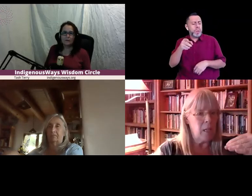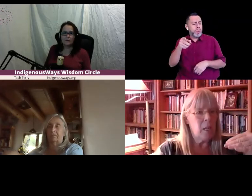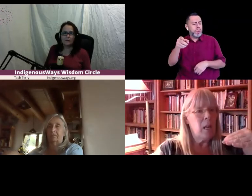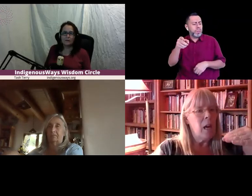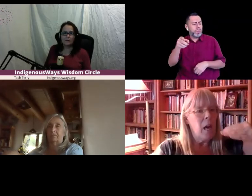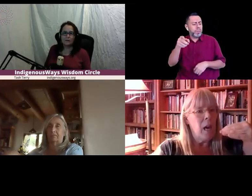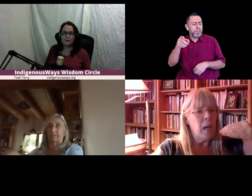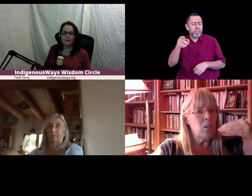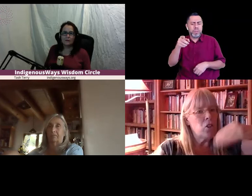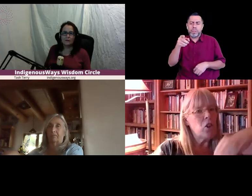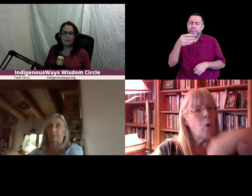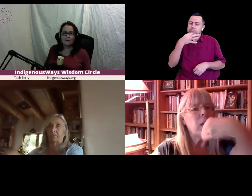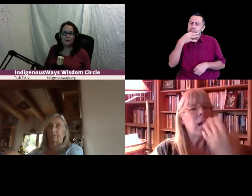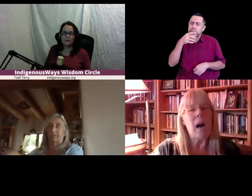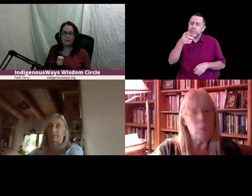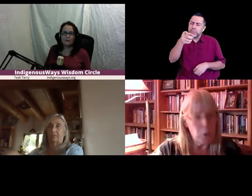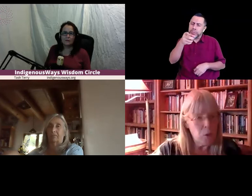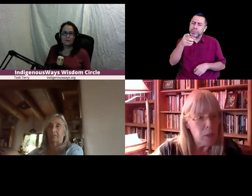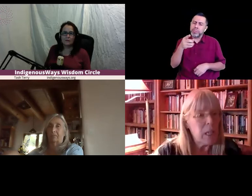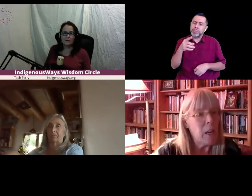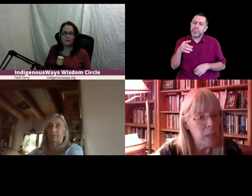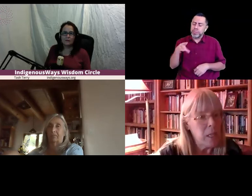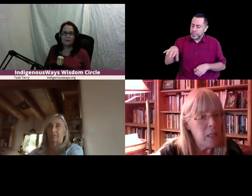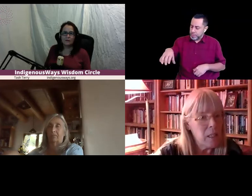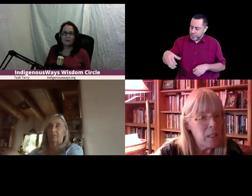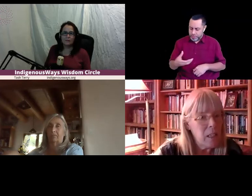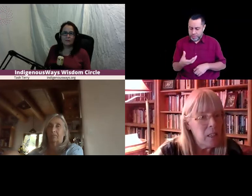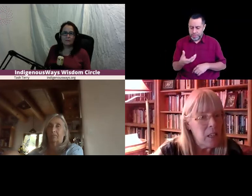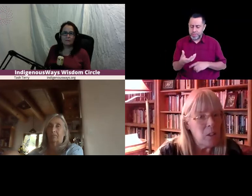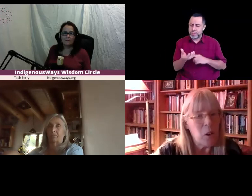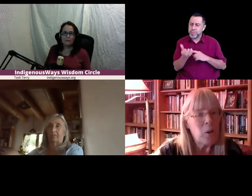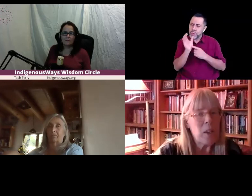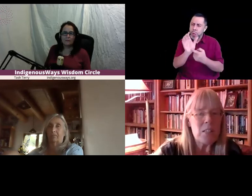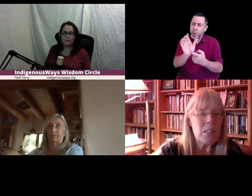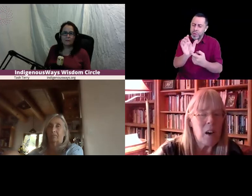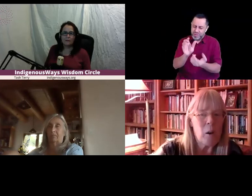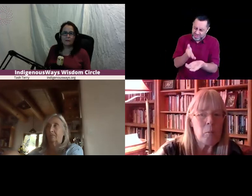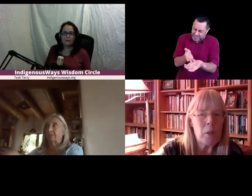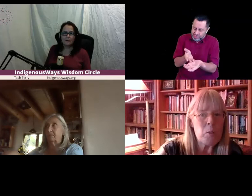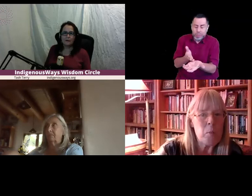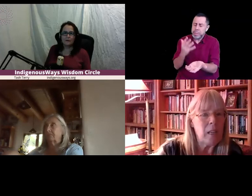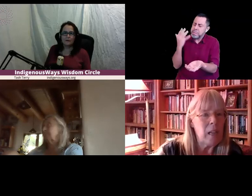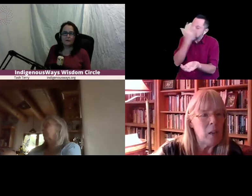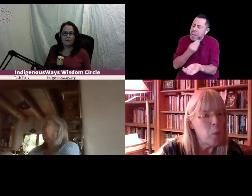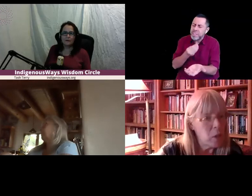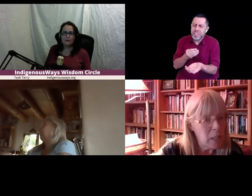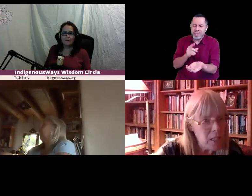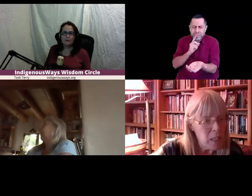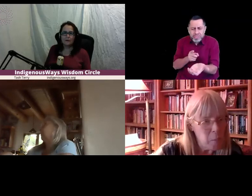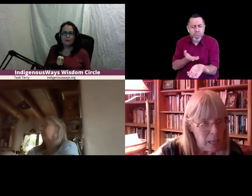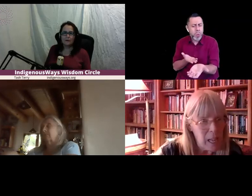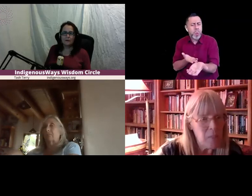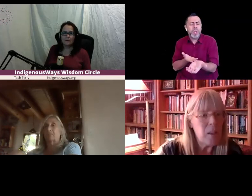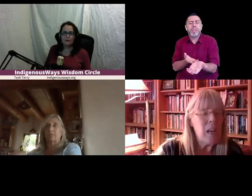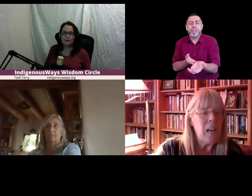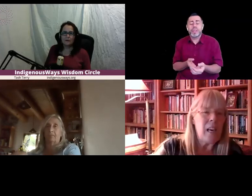something and showing how beautiful it can be. You know, it's been an important lesson in